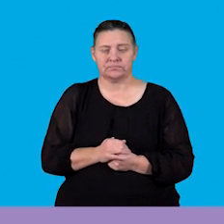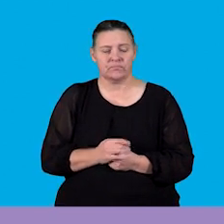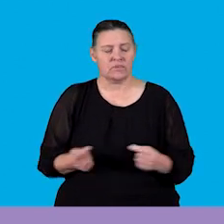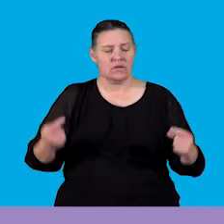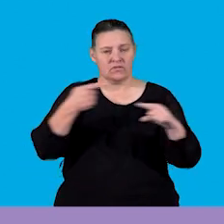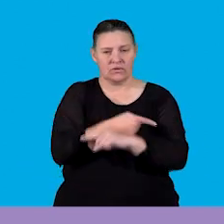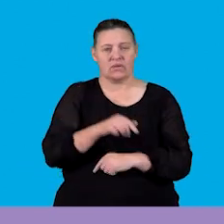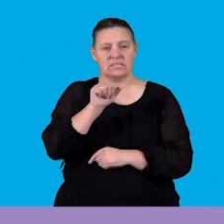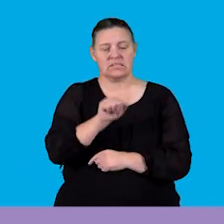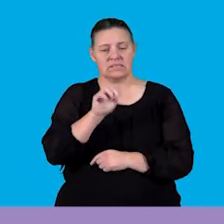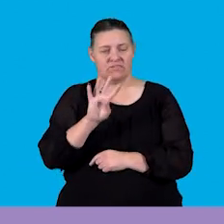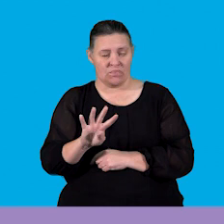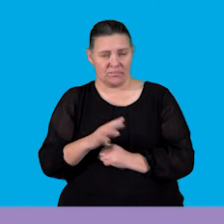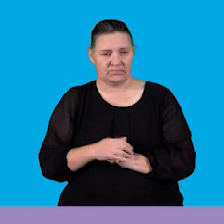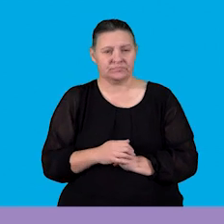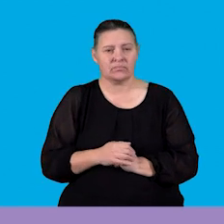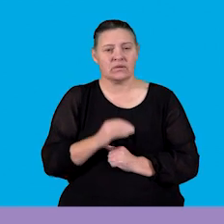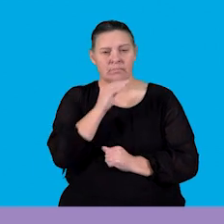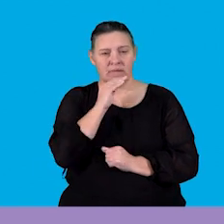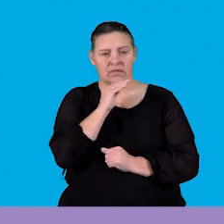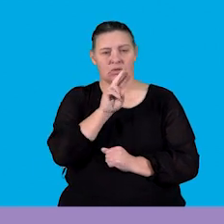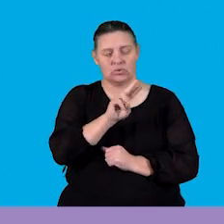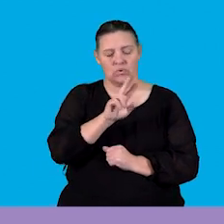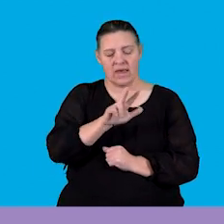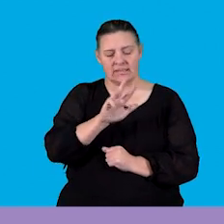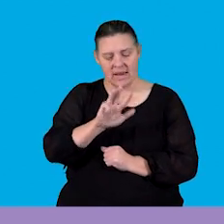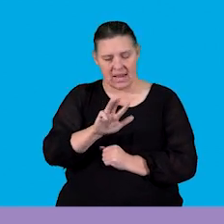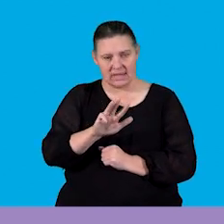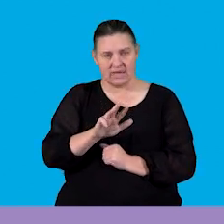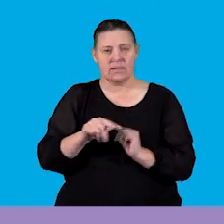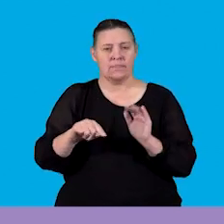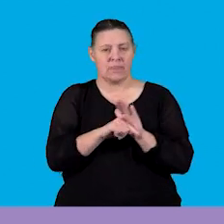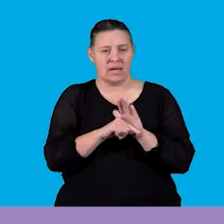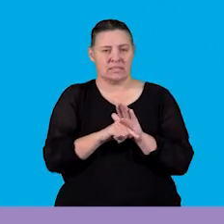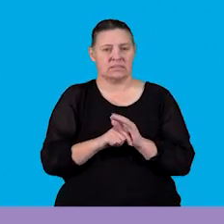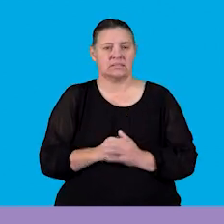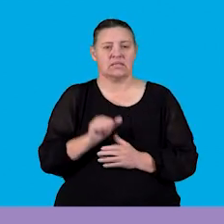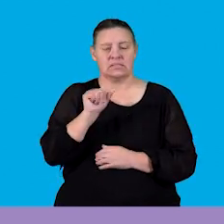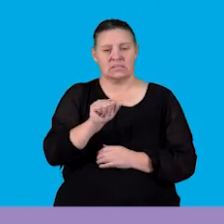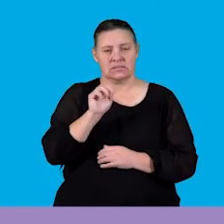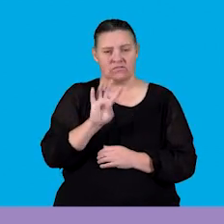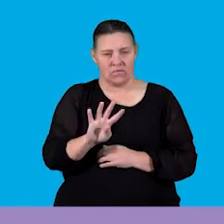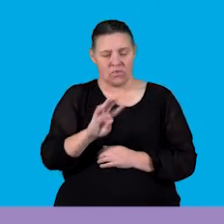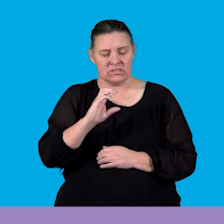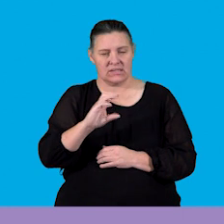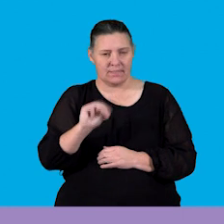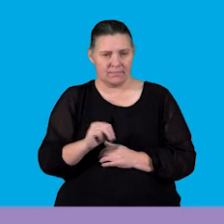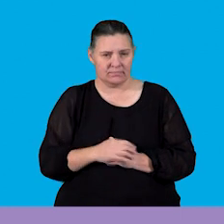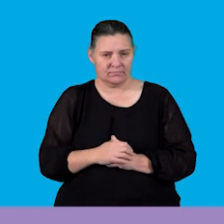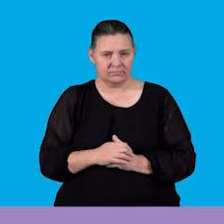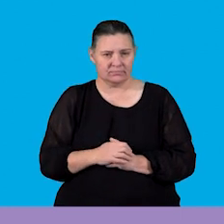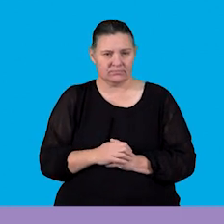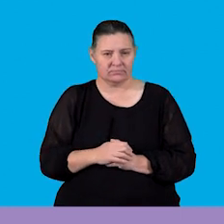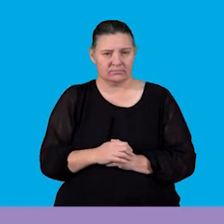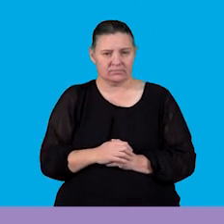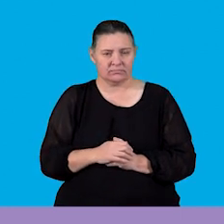use the additive inverse of 64. So that is going to be 289 centimeters minus